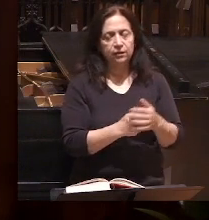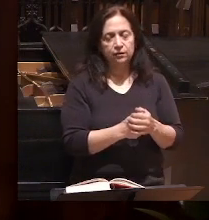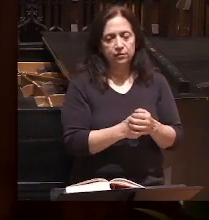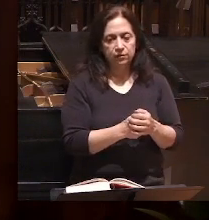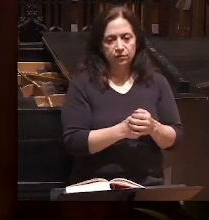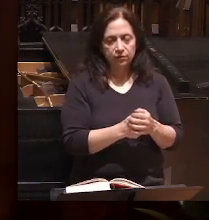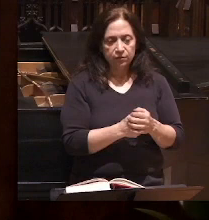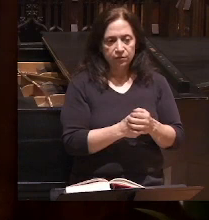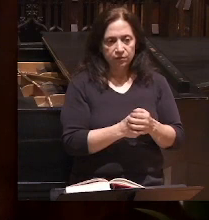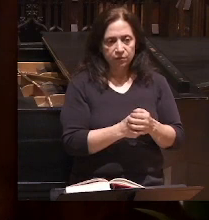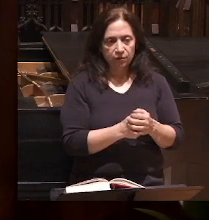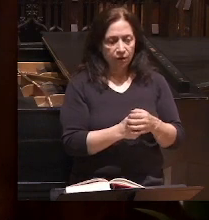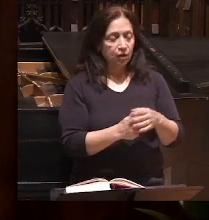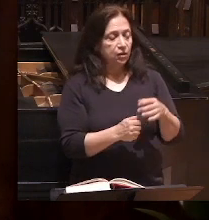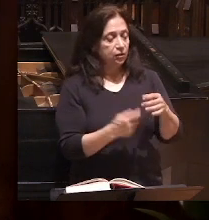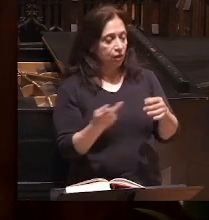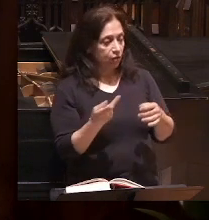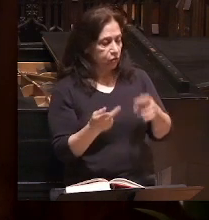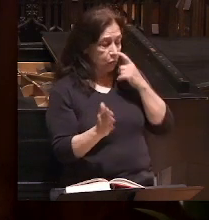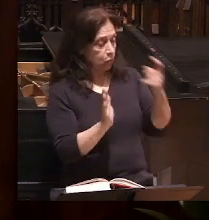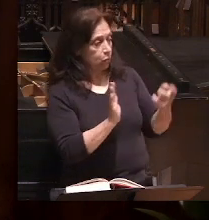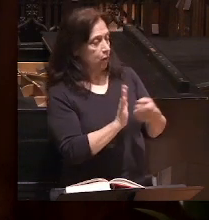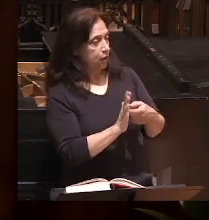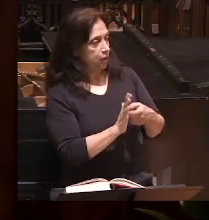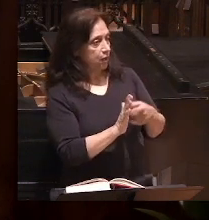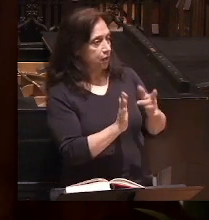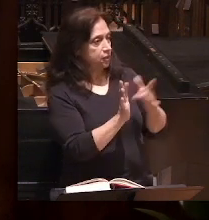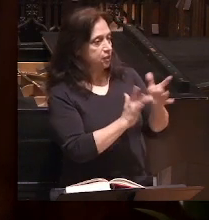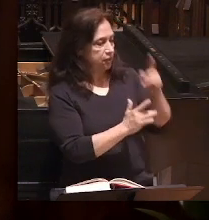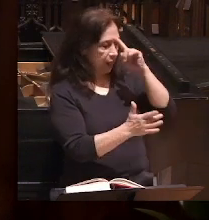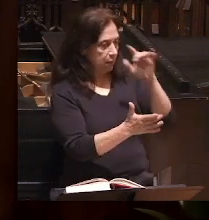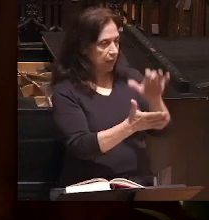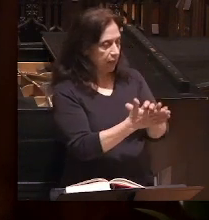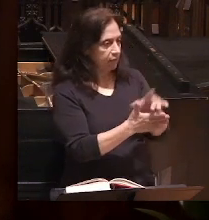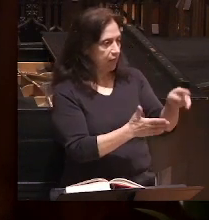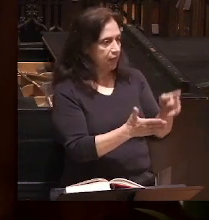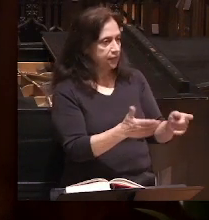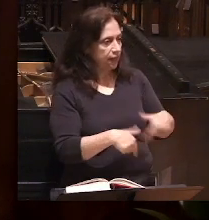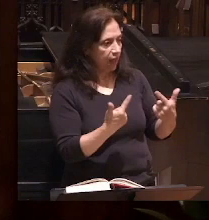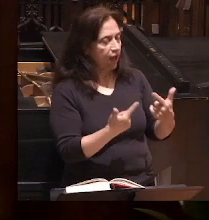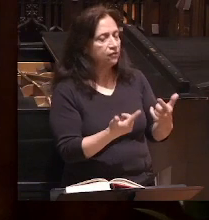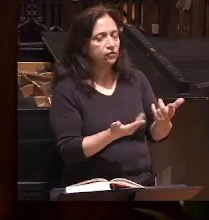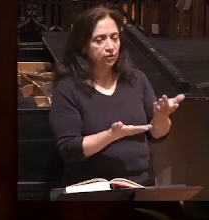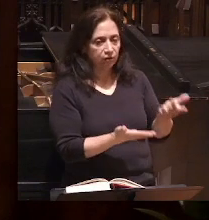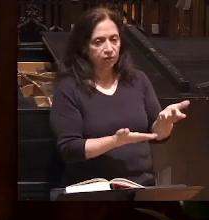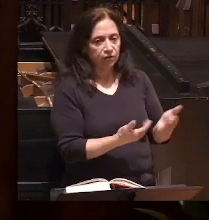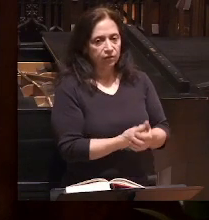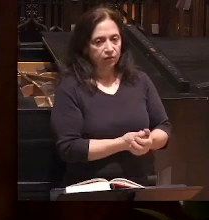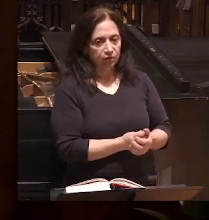in the breaking of the bread, they recognized Jesus and they believed he was alive.